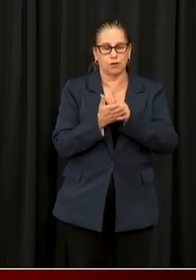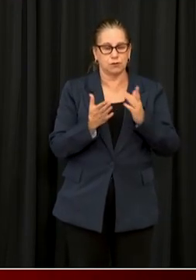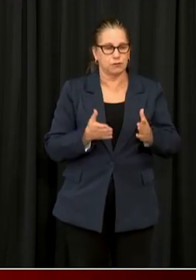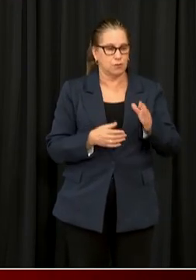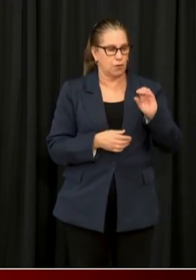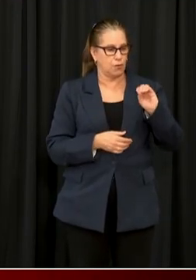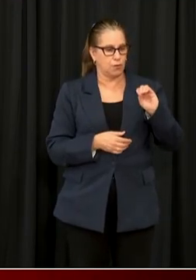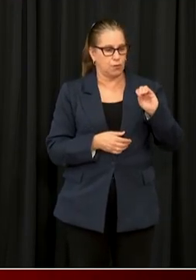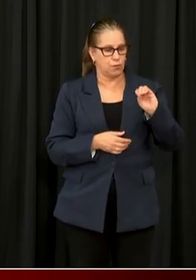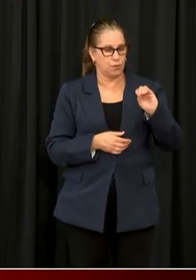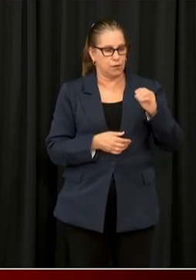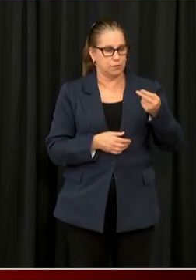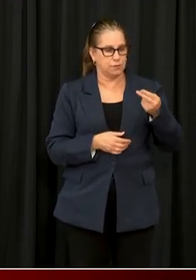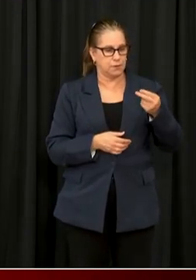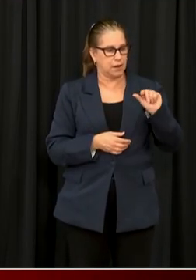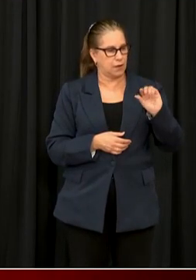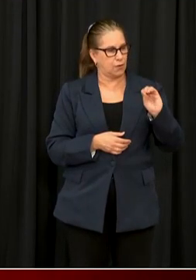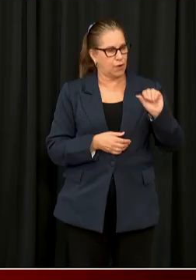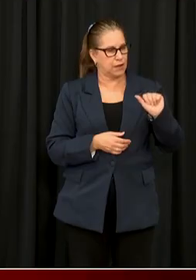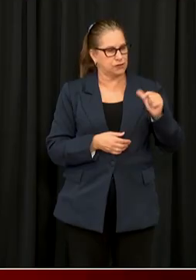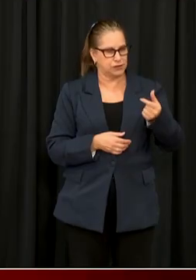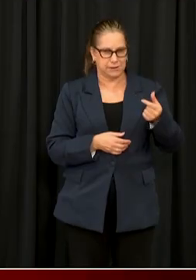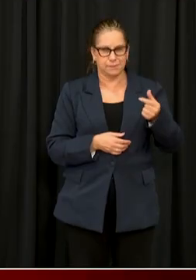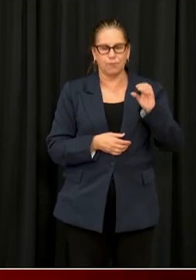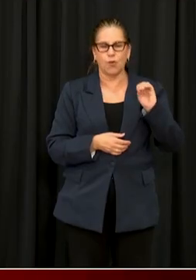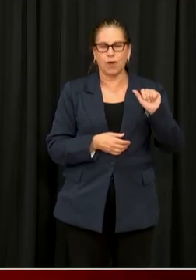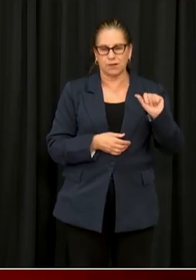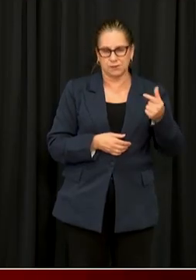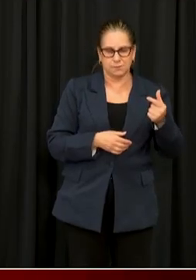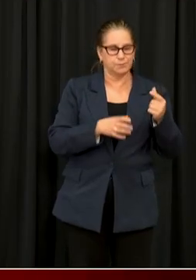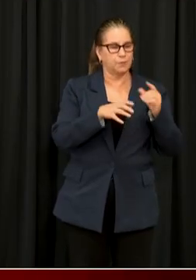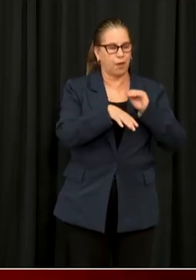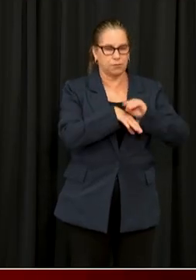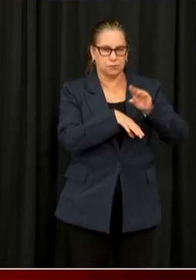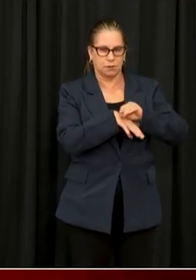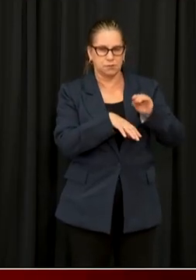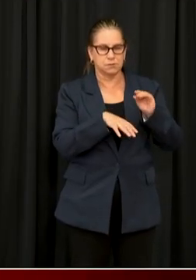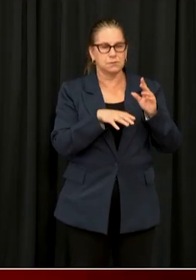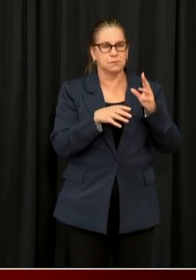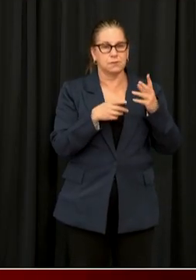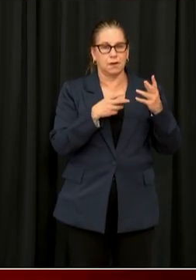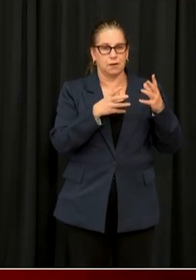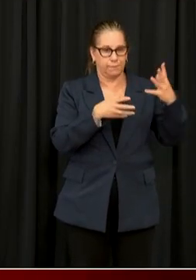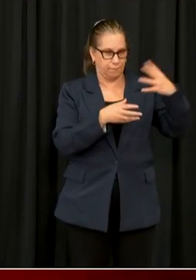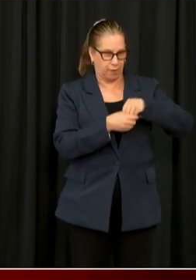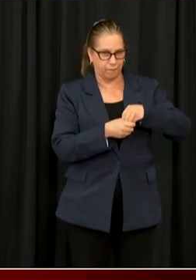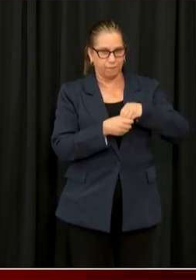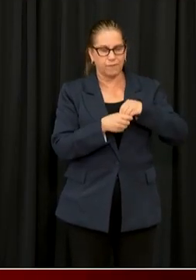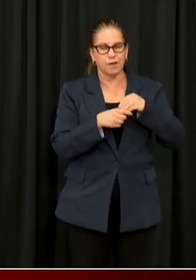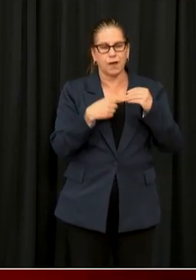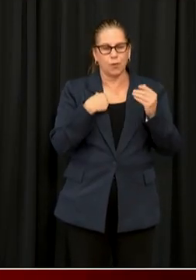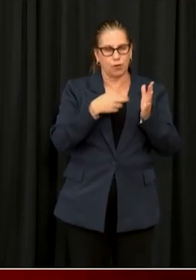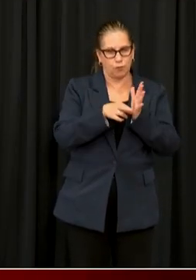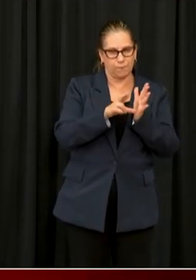there's a consultation period, and then there's also a review period for the body-worn camera.